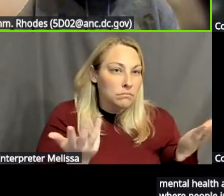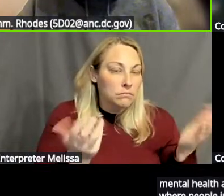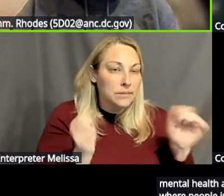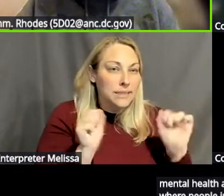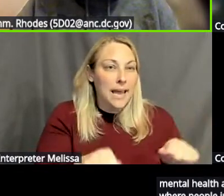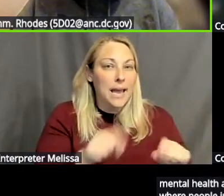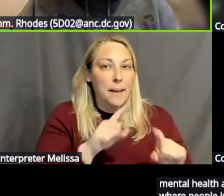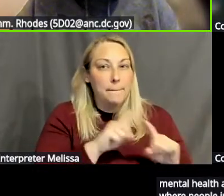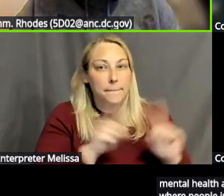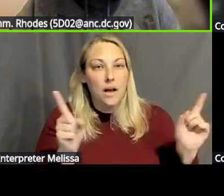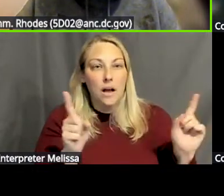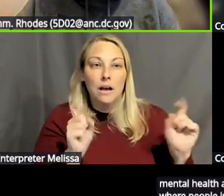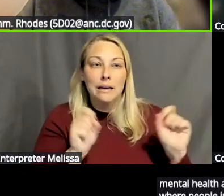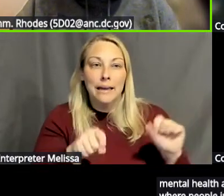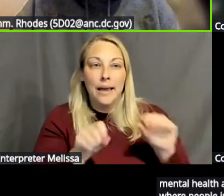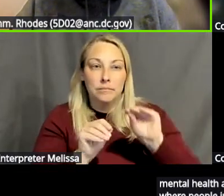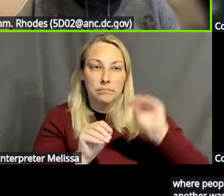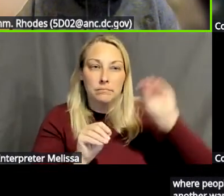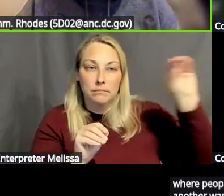they can put it in another ward.